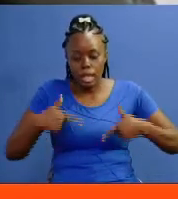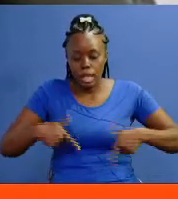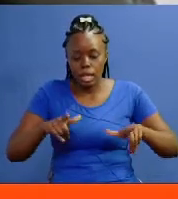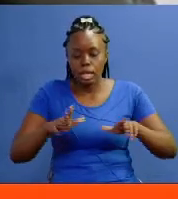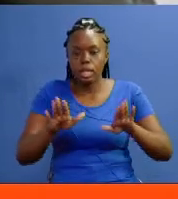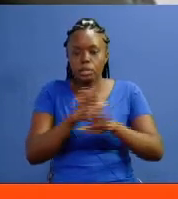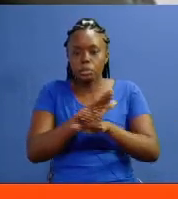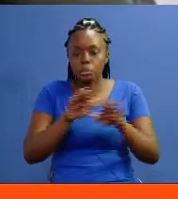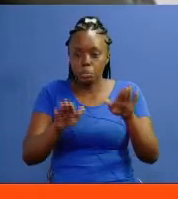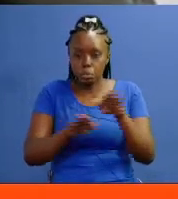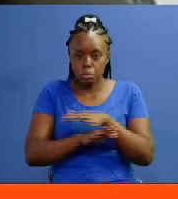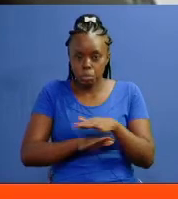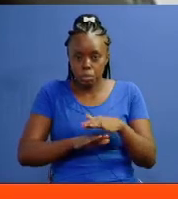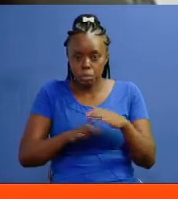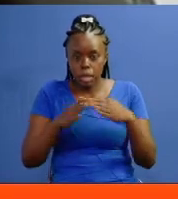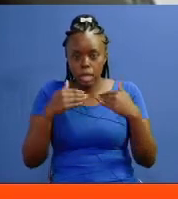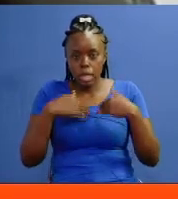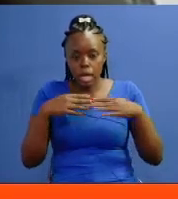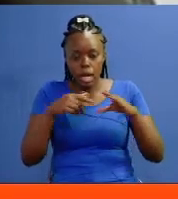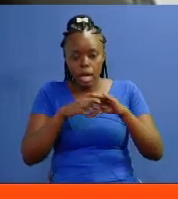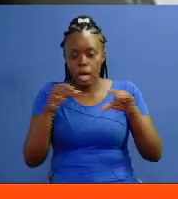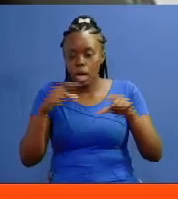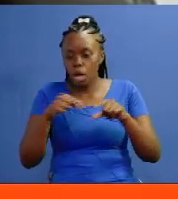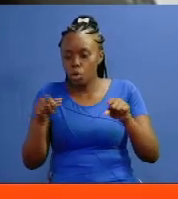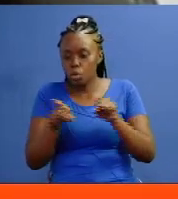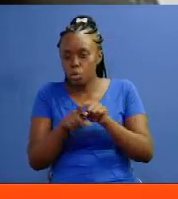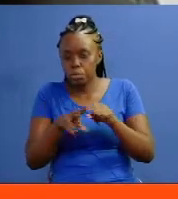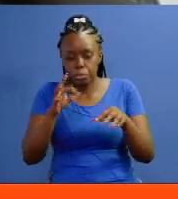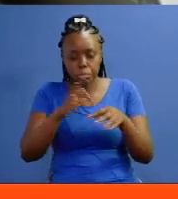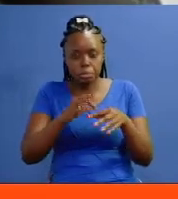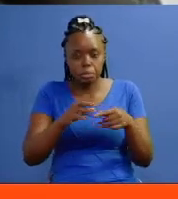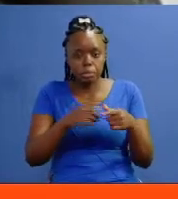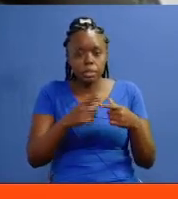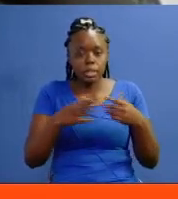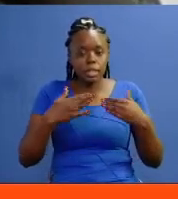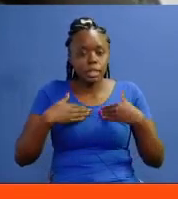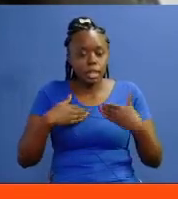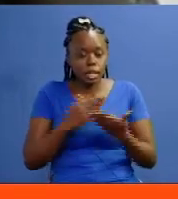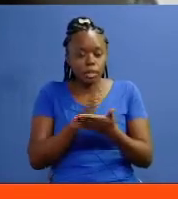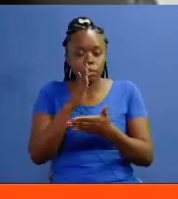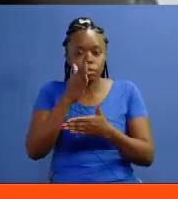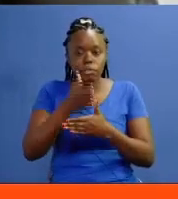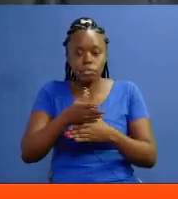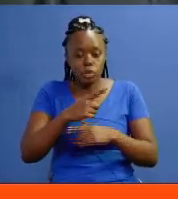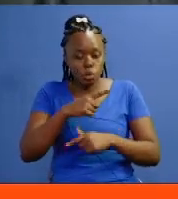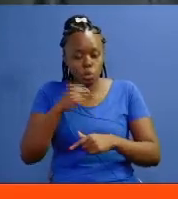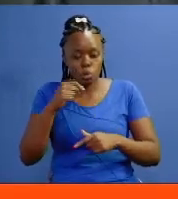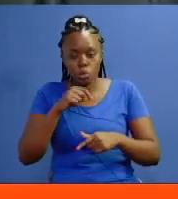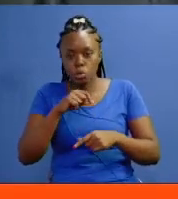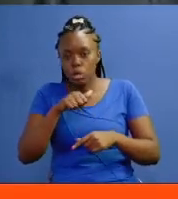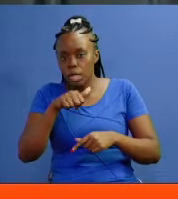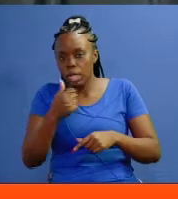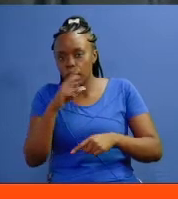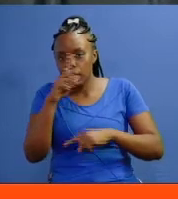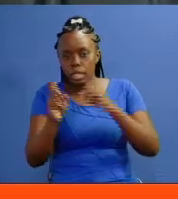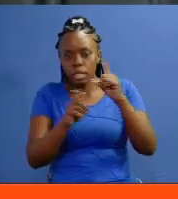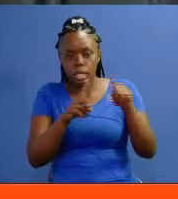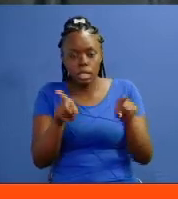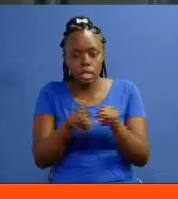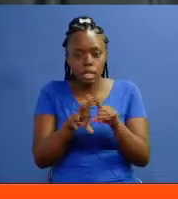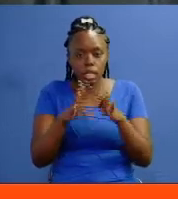everybody actually go out there and vote. Then they have the right to query. Of the